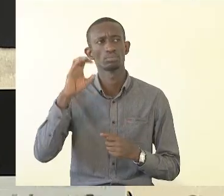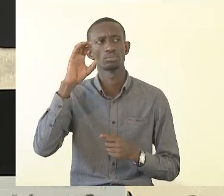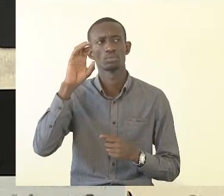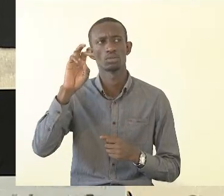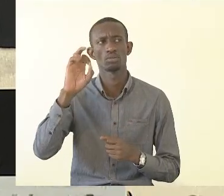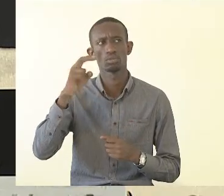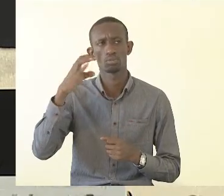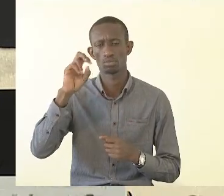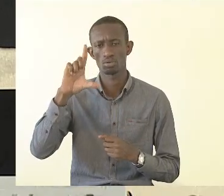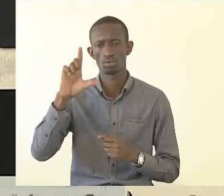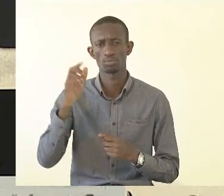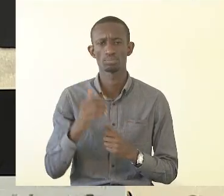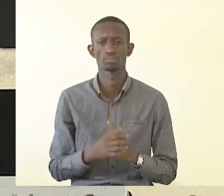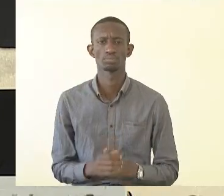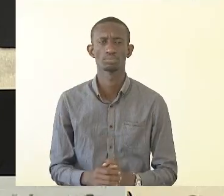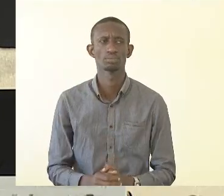bromide